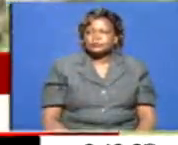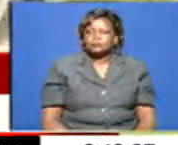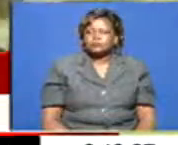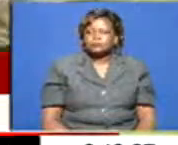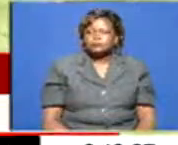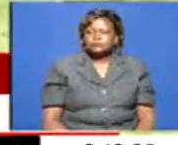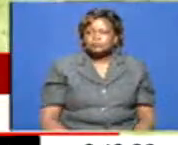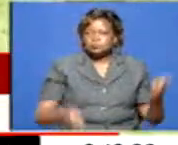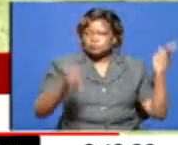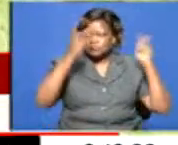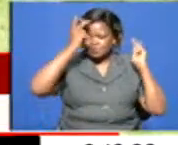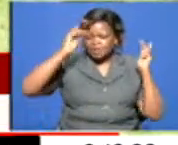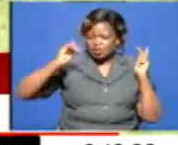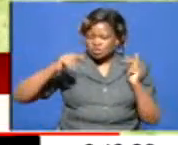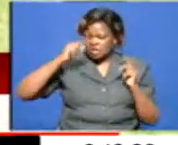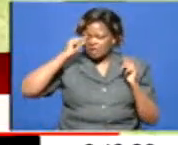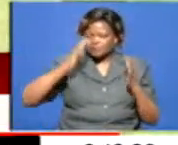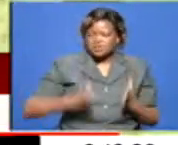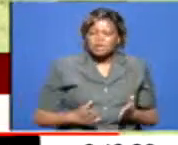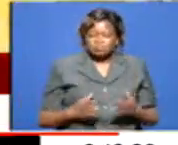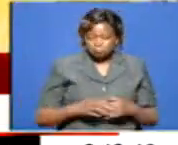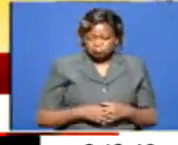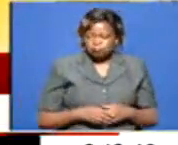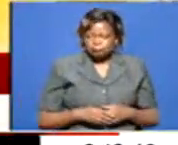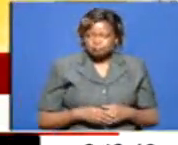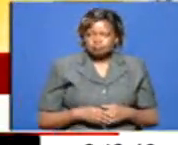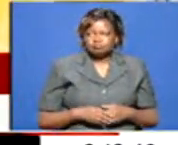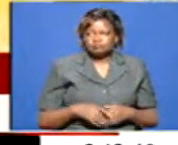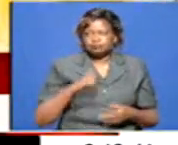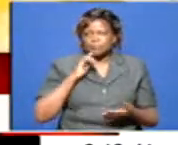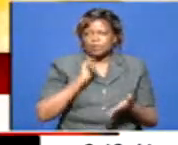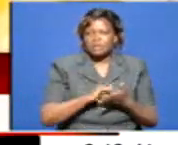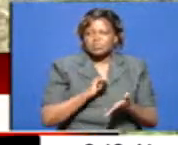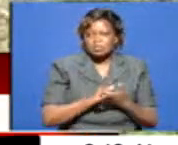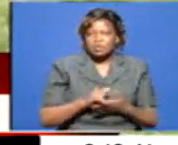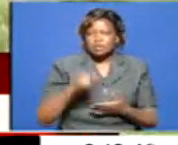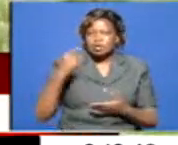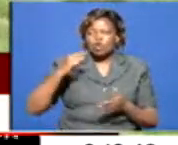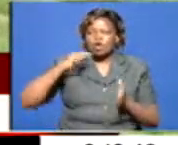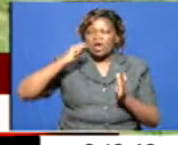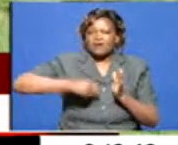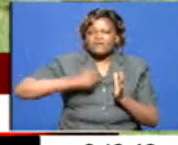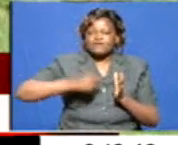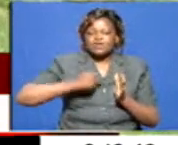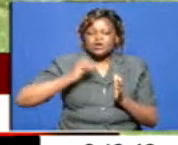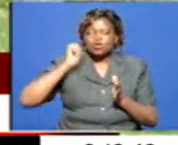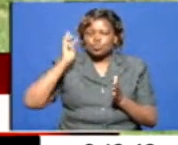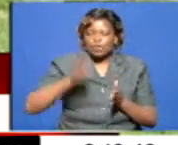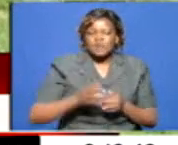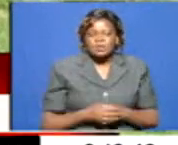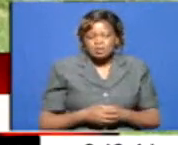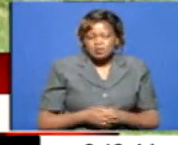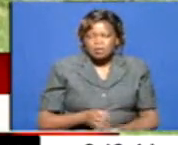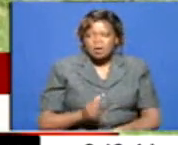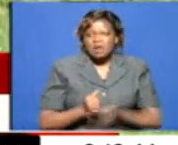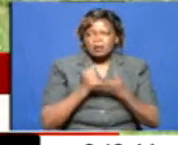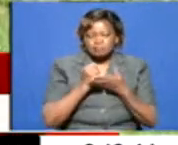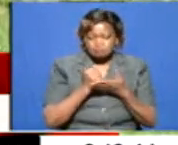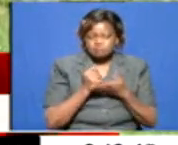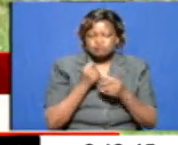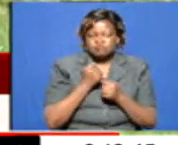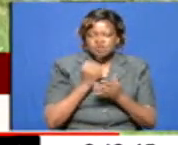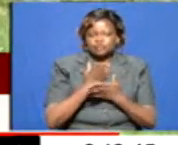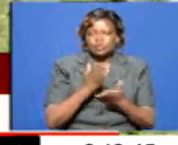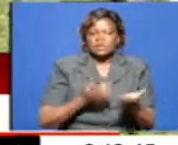Kakamega County Governor Wycliffe Oparanya said that the gold refinery will efficiently facilitate and ensure